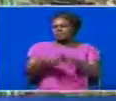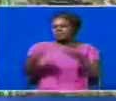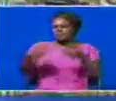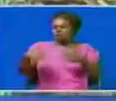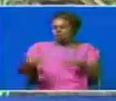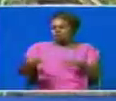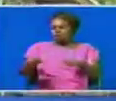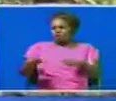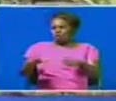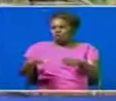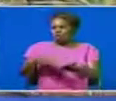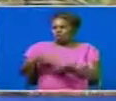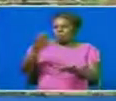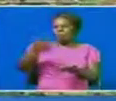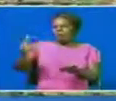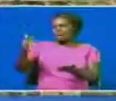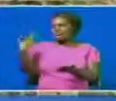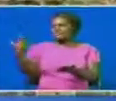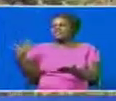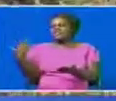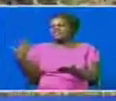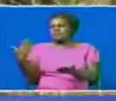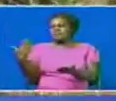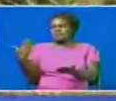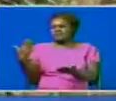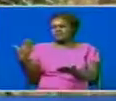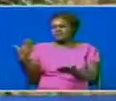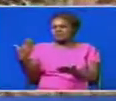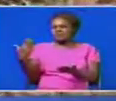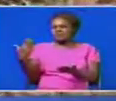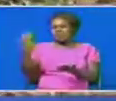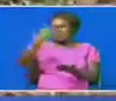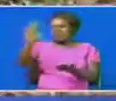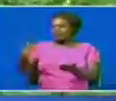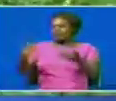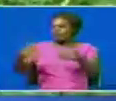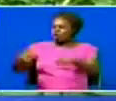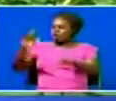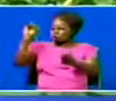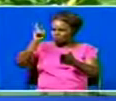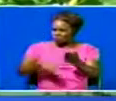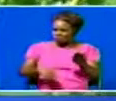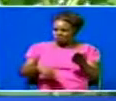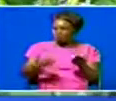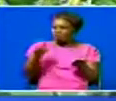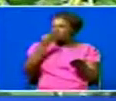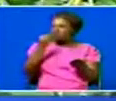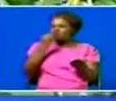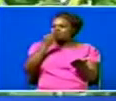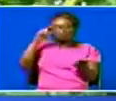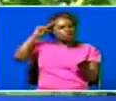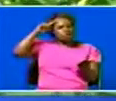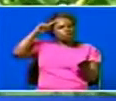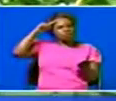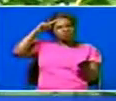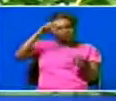the influx of exotic commodities, and one of the precious gems that the continent had lost was its nutritious indigenous